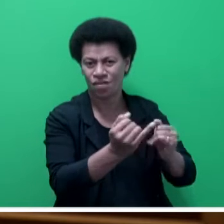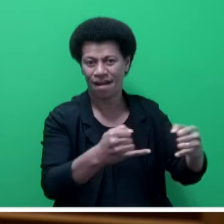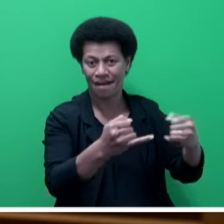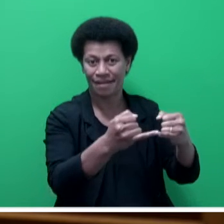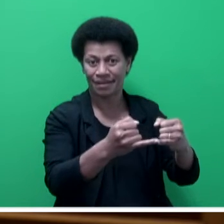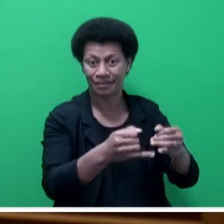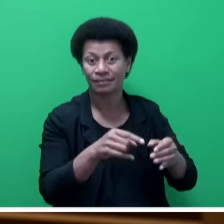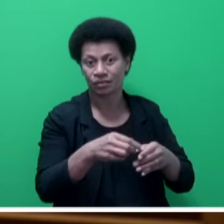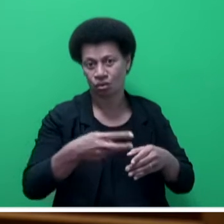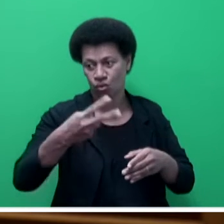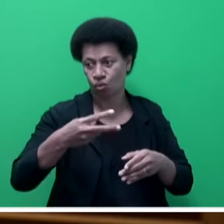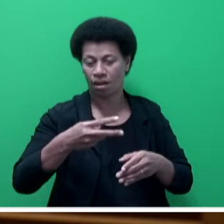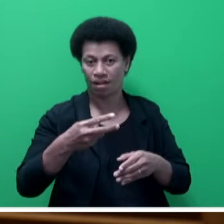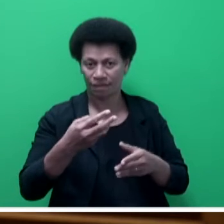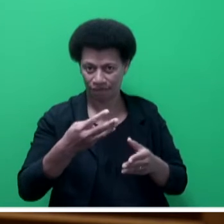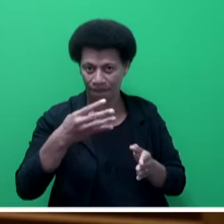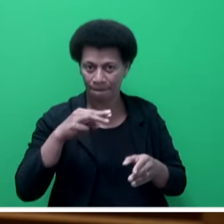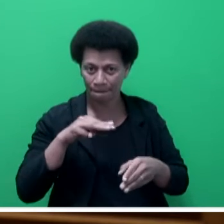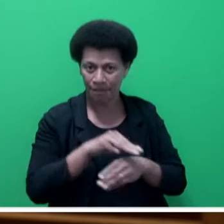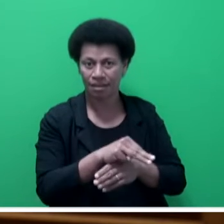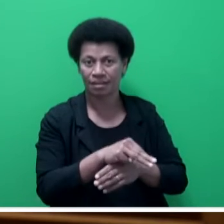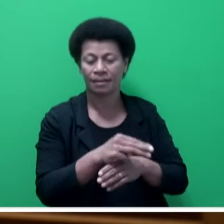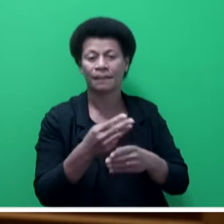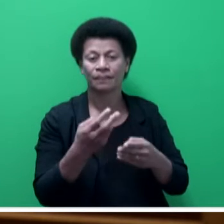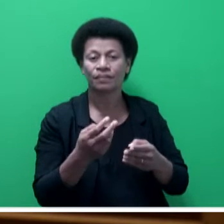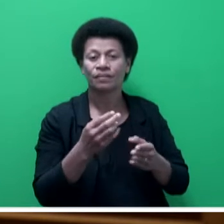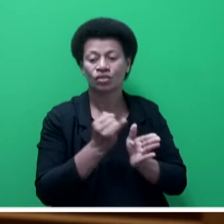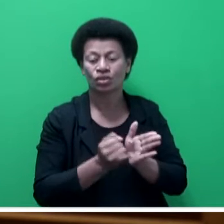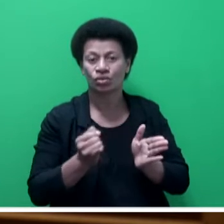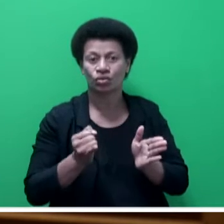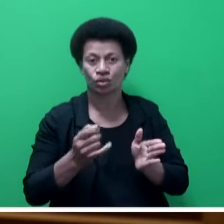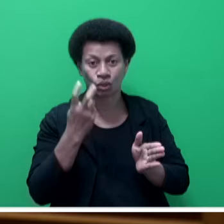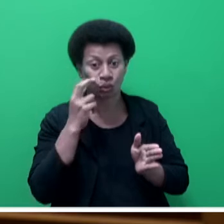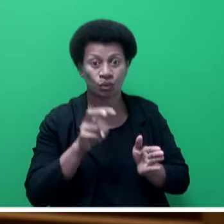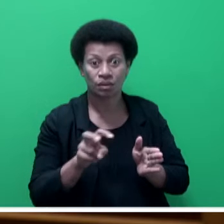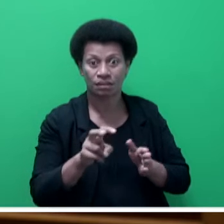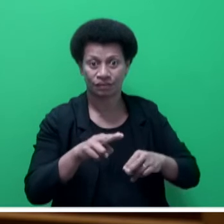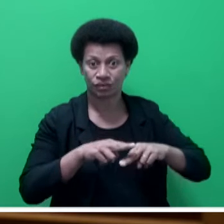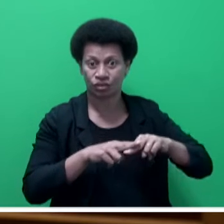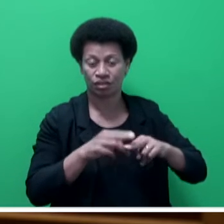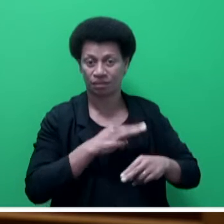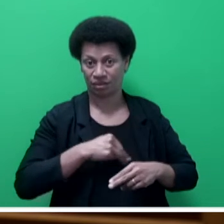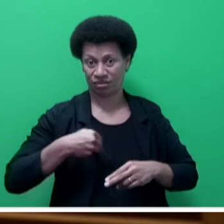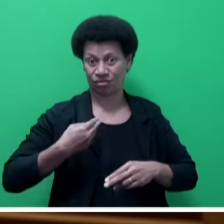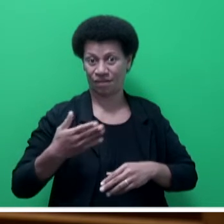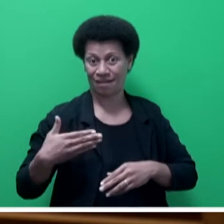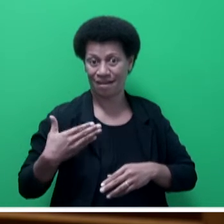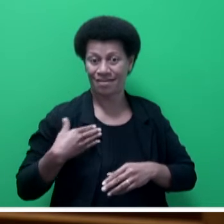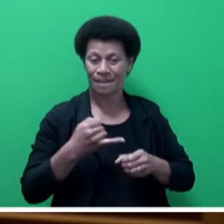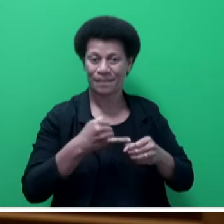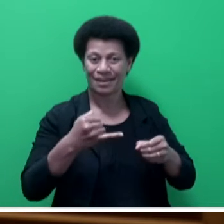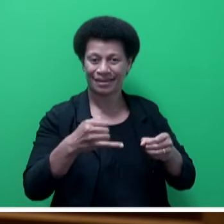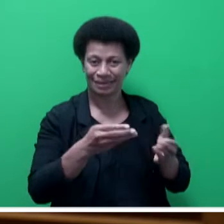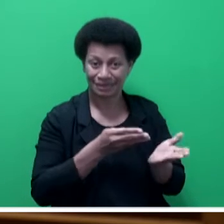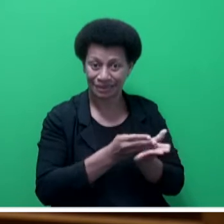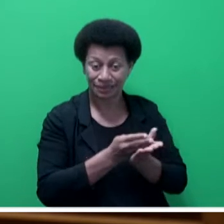for 12 months, and through the TRT, the Industry and Tourism Fiji, we're already working with the Ministry of Health and Medical Services to create